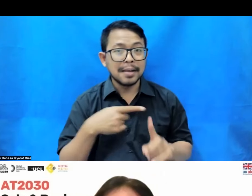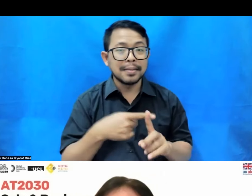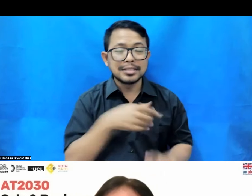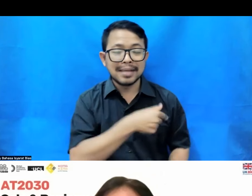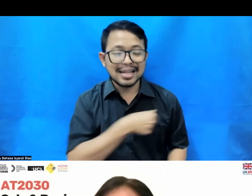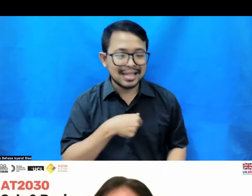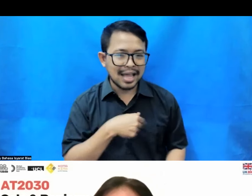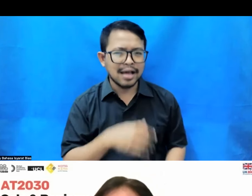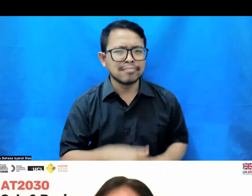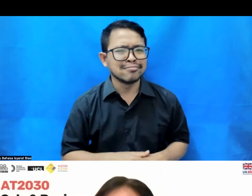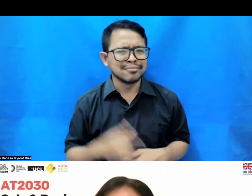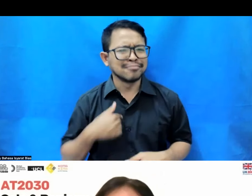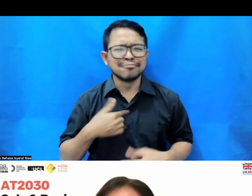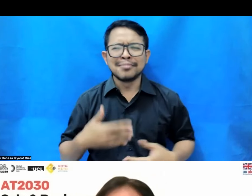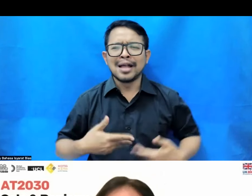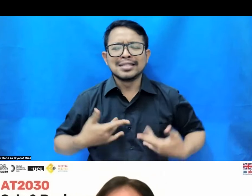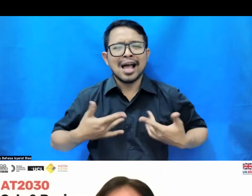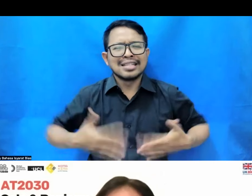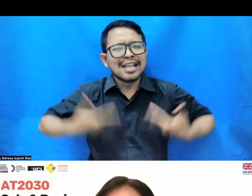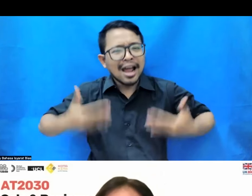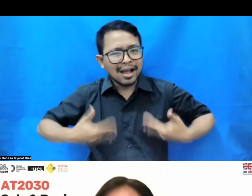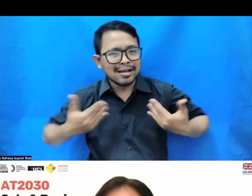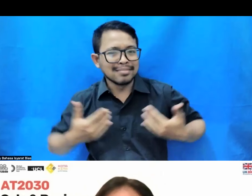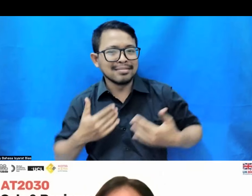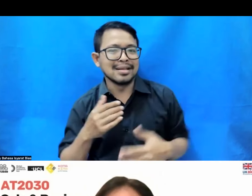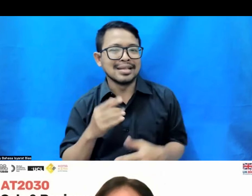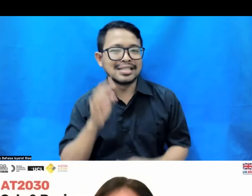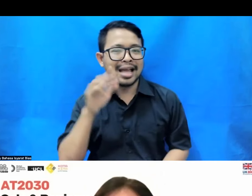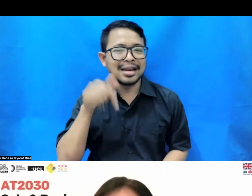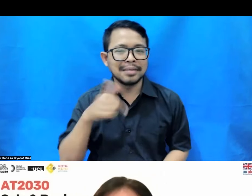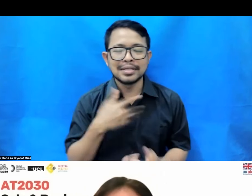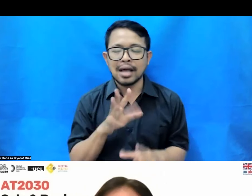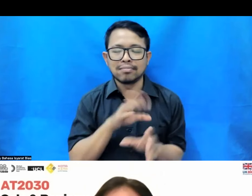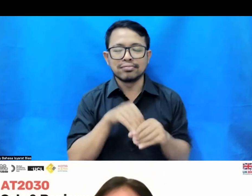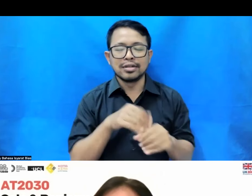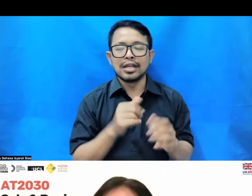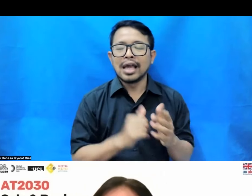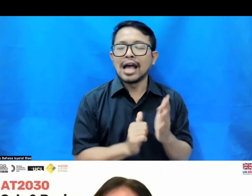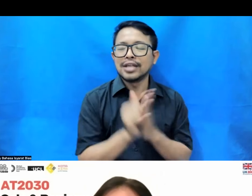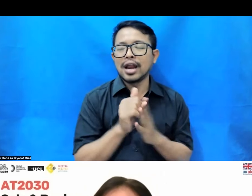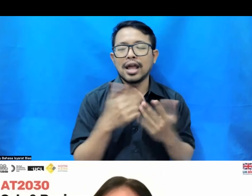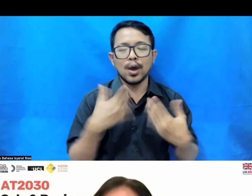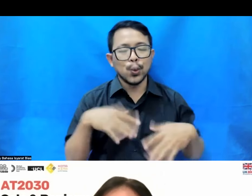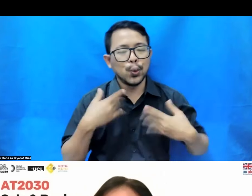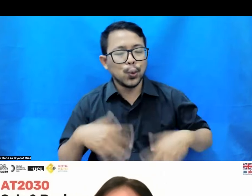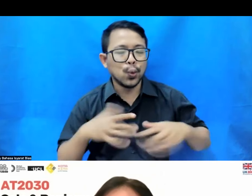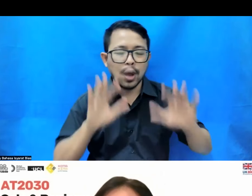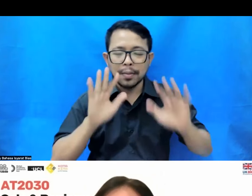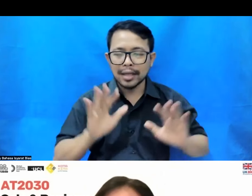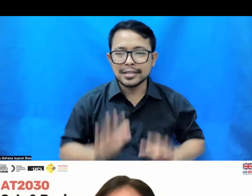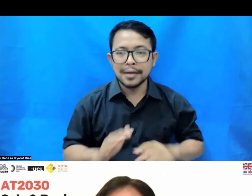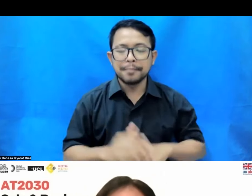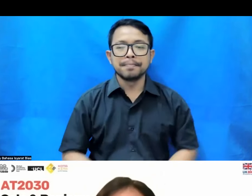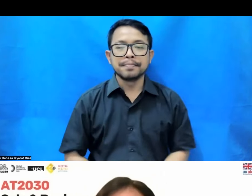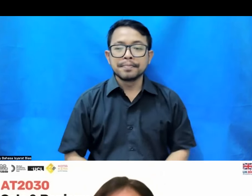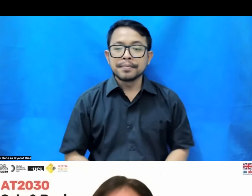attendees. I'm very pleased to be able to attend here and join you in this very